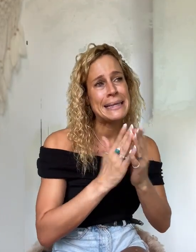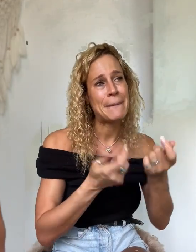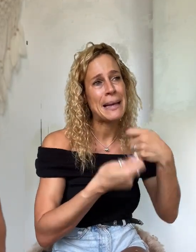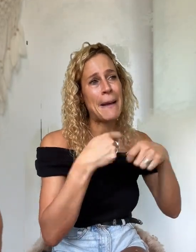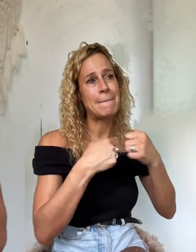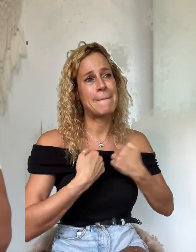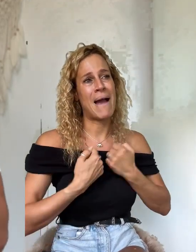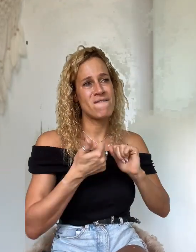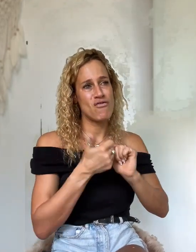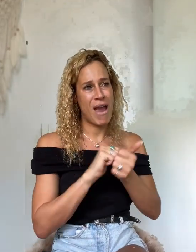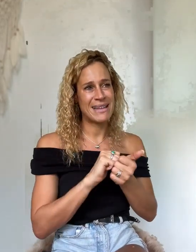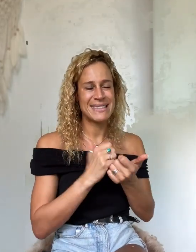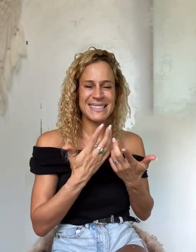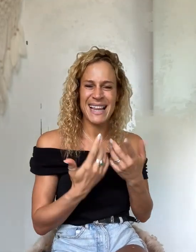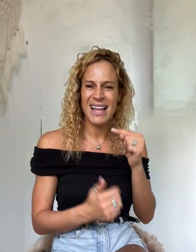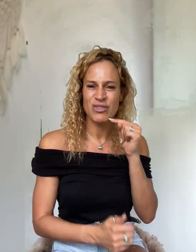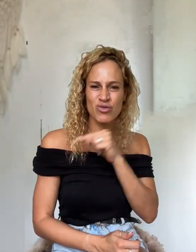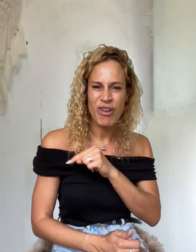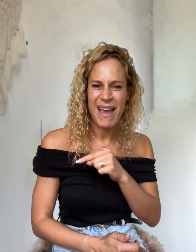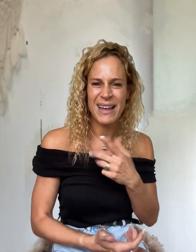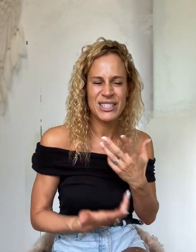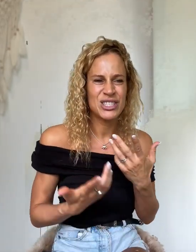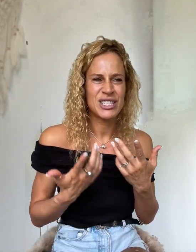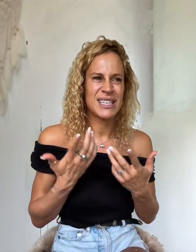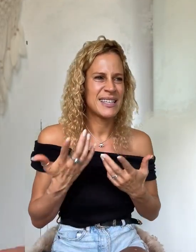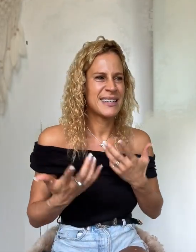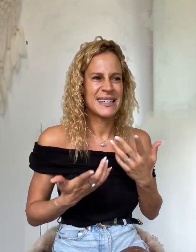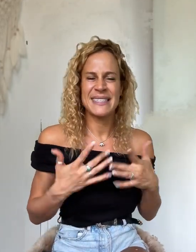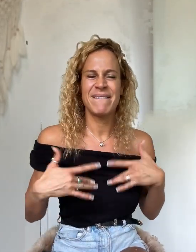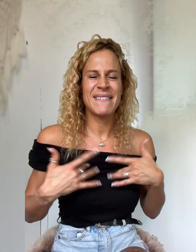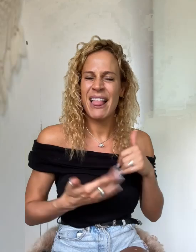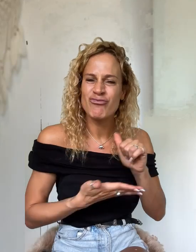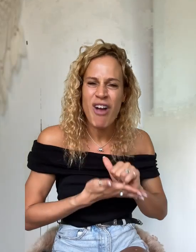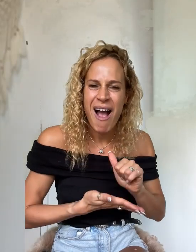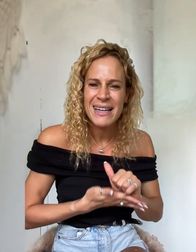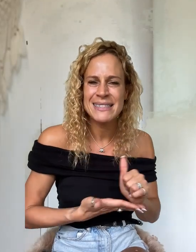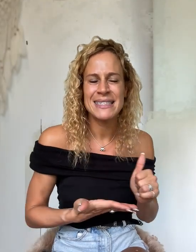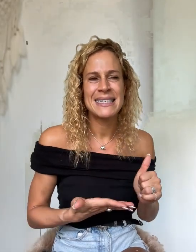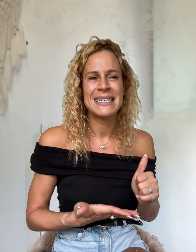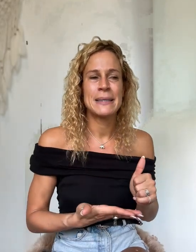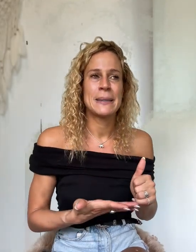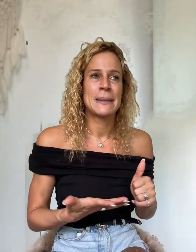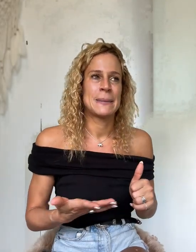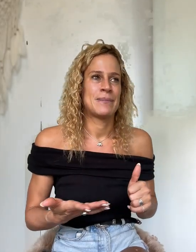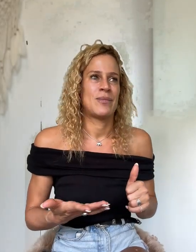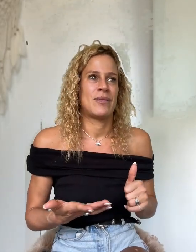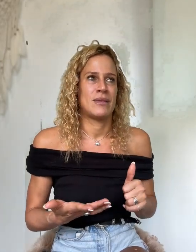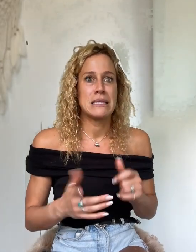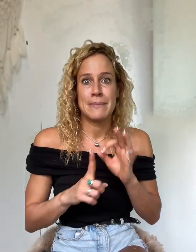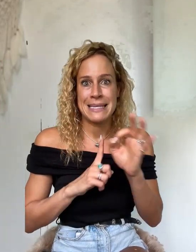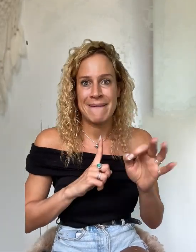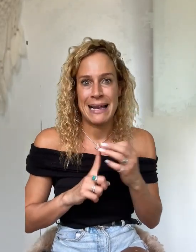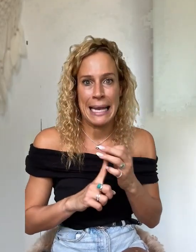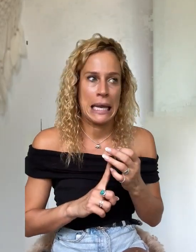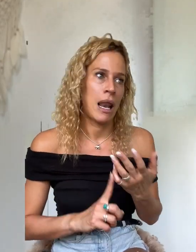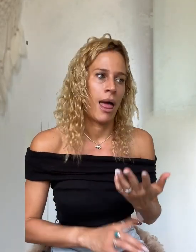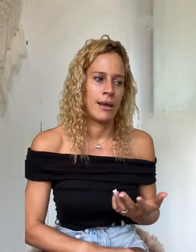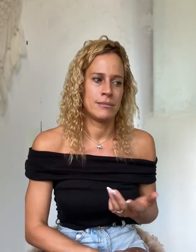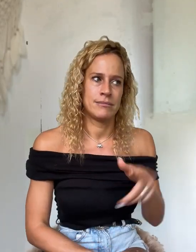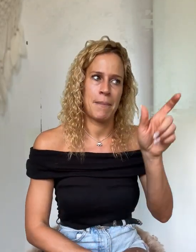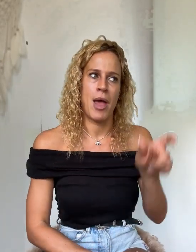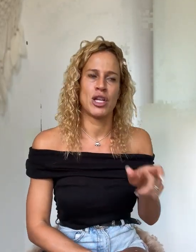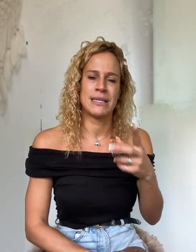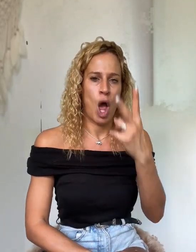begging, please be my friend. It can be a bit like weird, can't it? Especially when a lot of these people are like